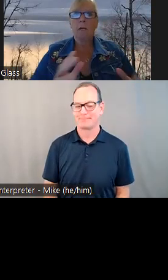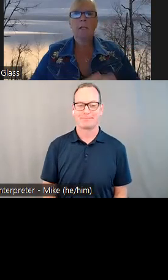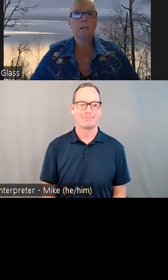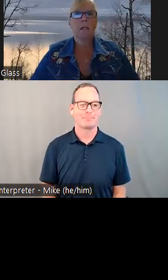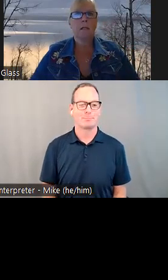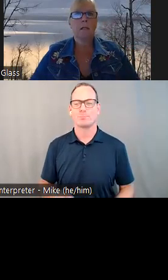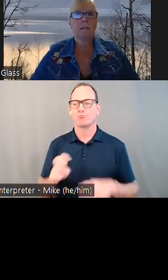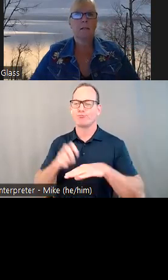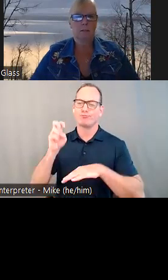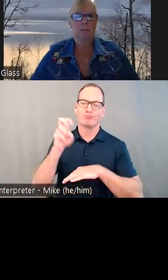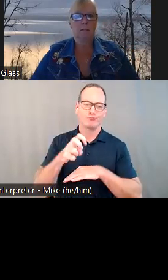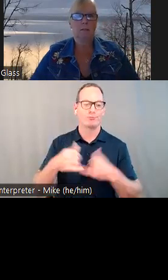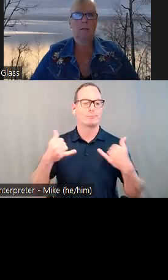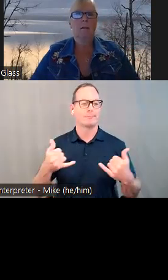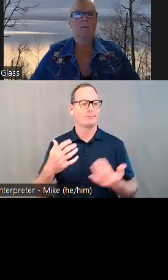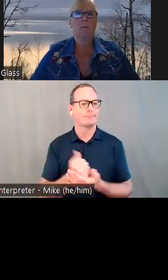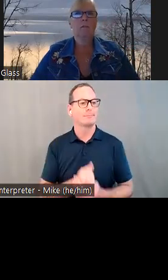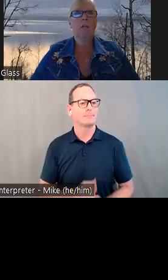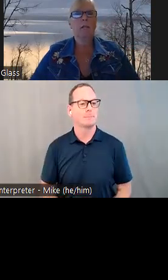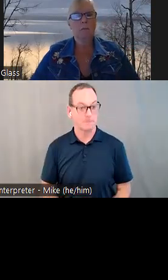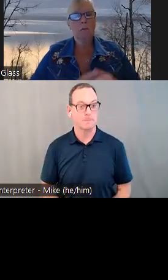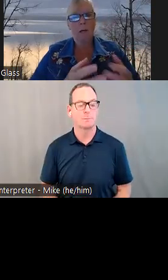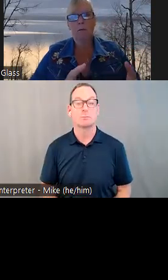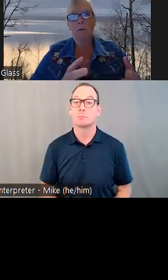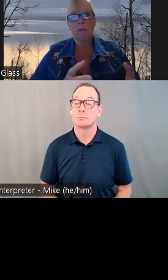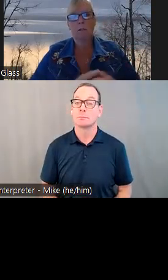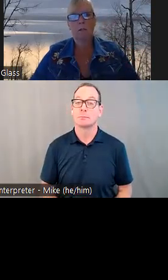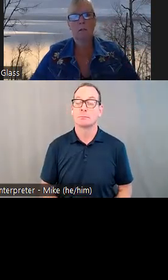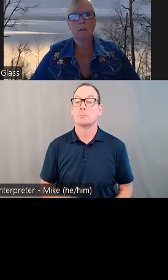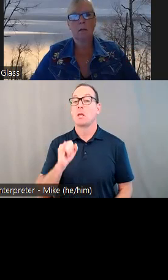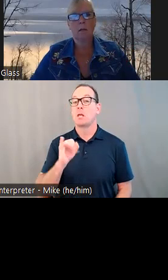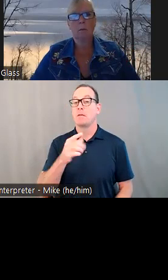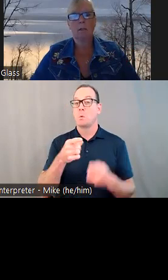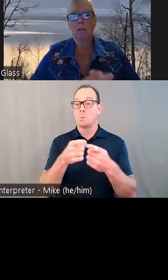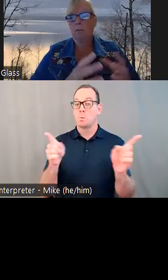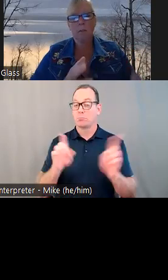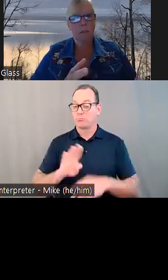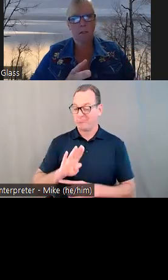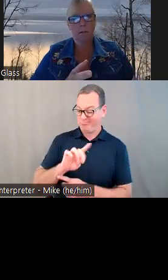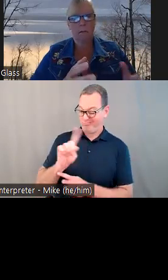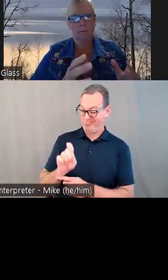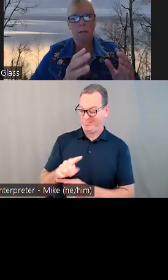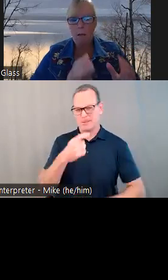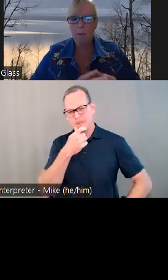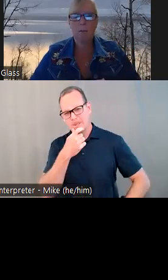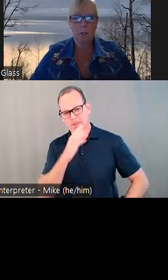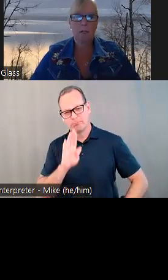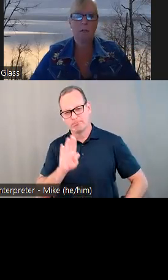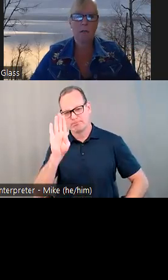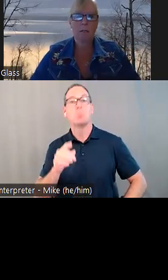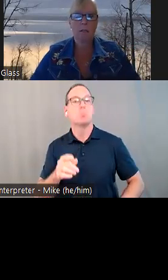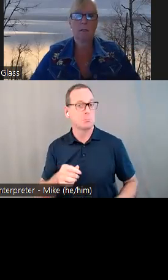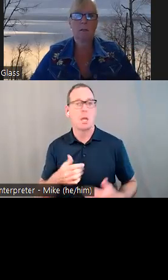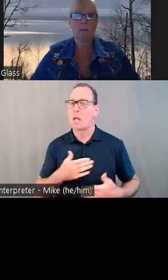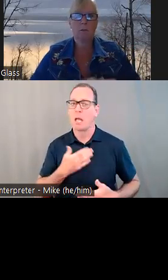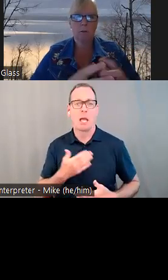Jumping right into today's session. First of all, if you have a question, I will definitely be happy to try and